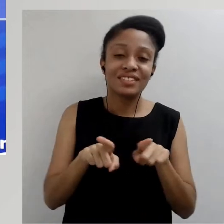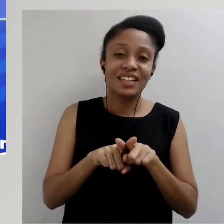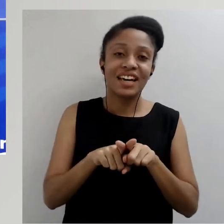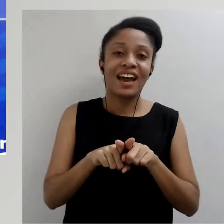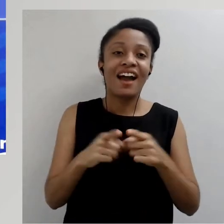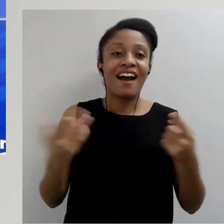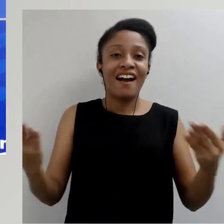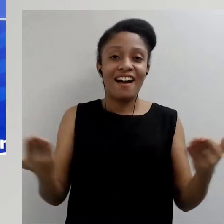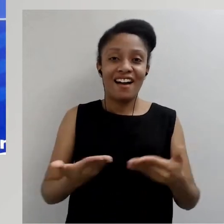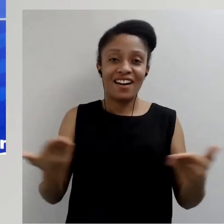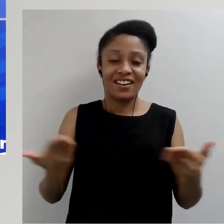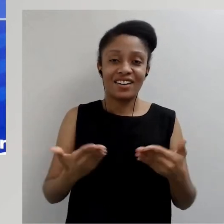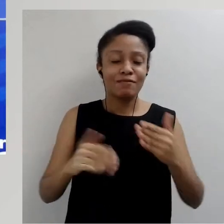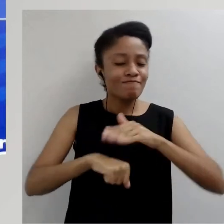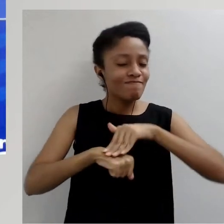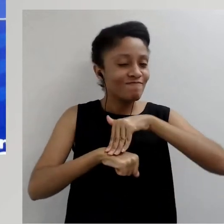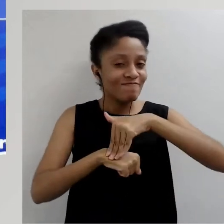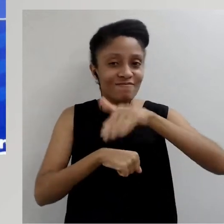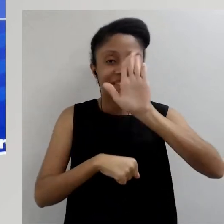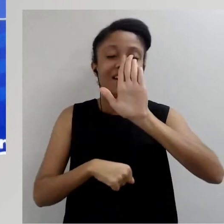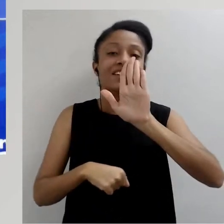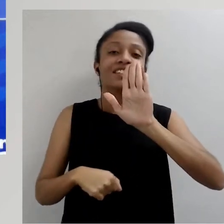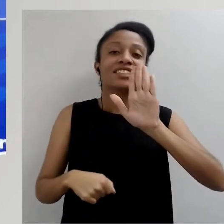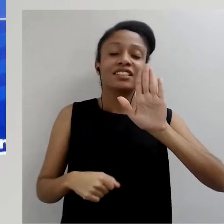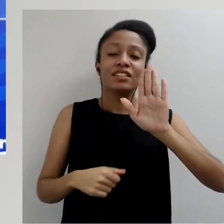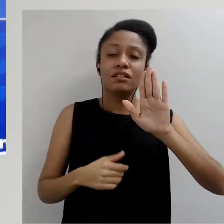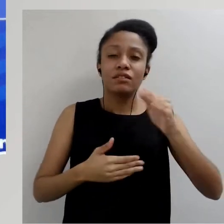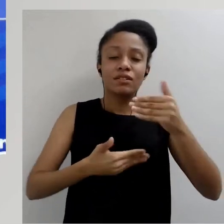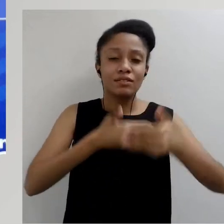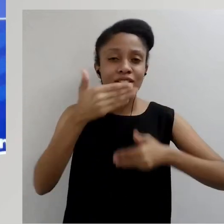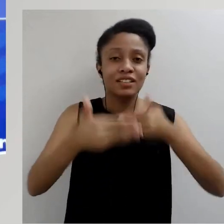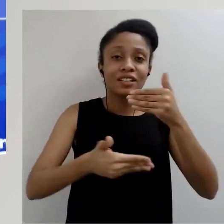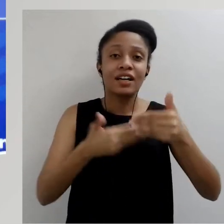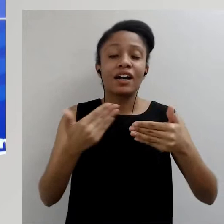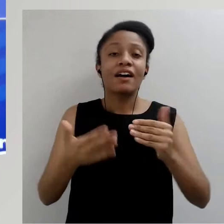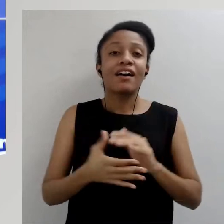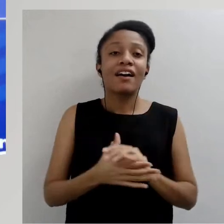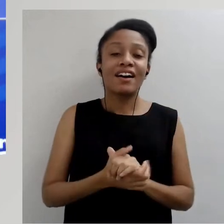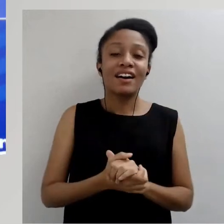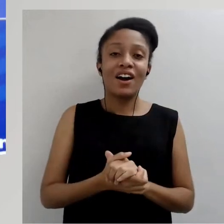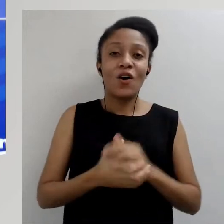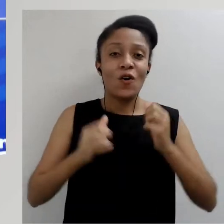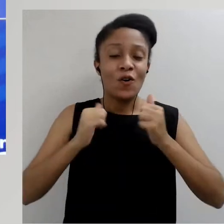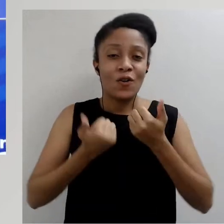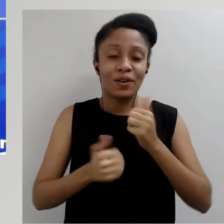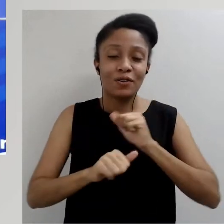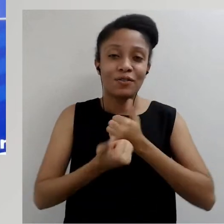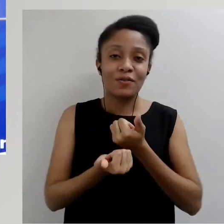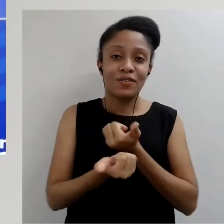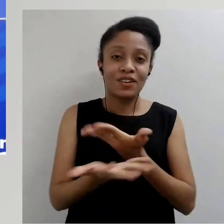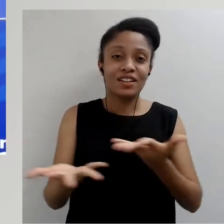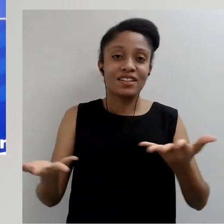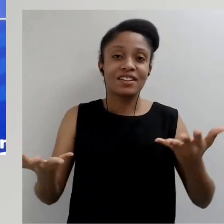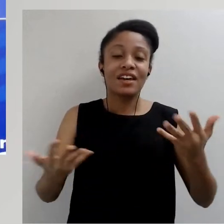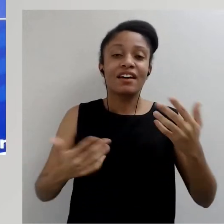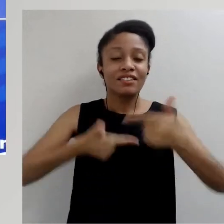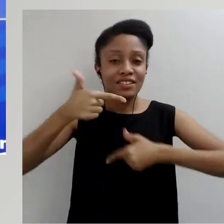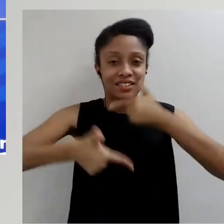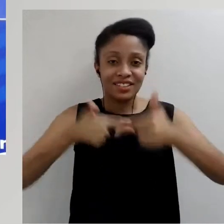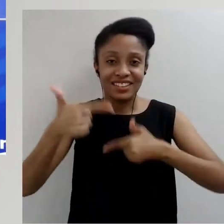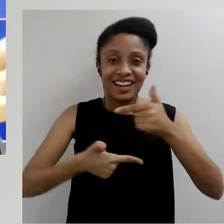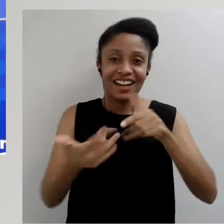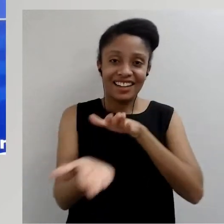you can get more and more and more precisely in offering